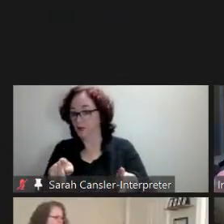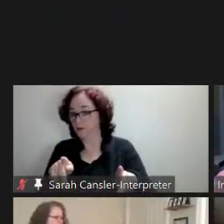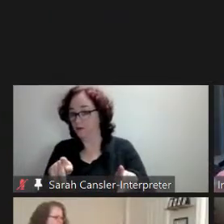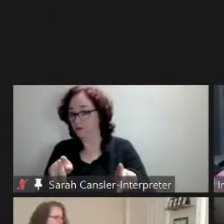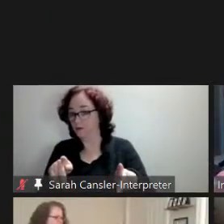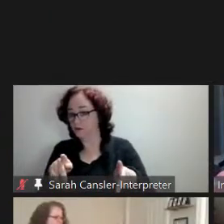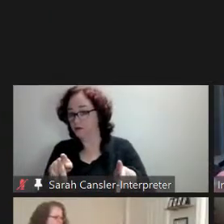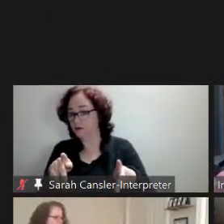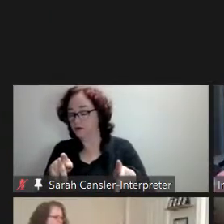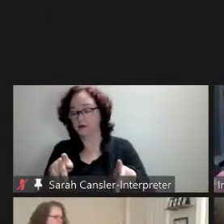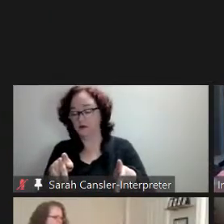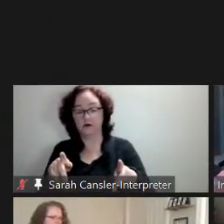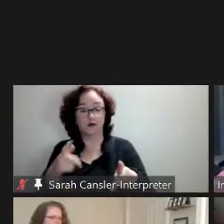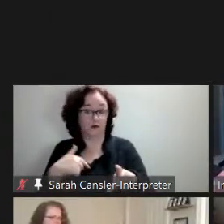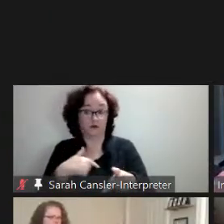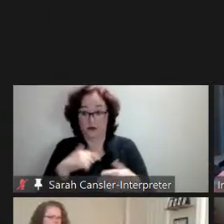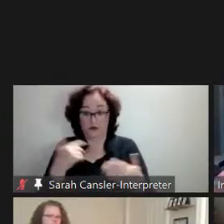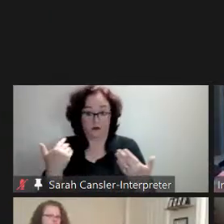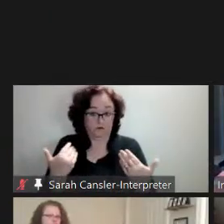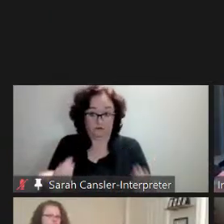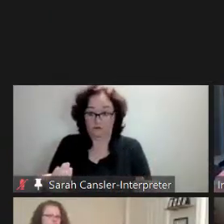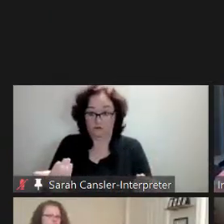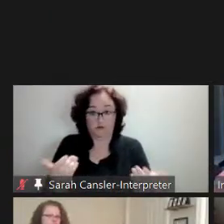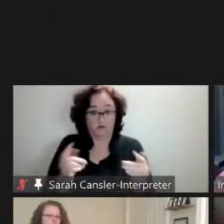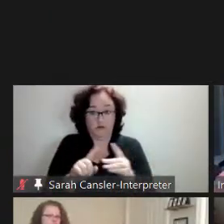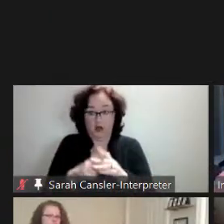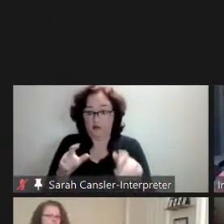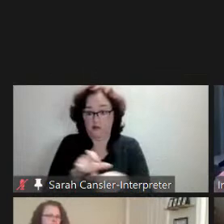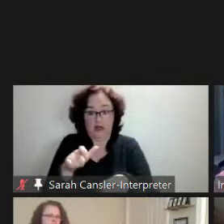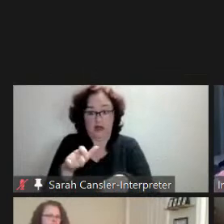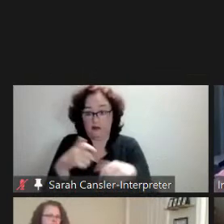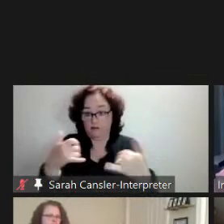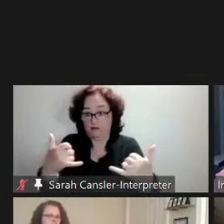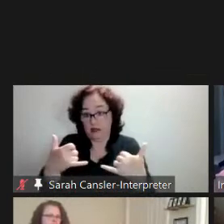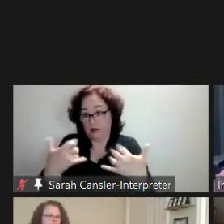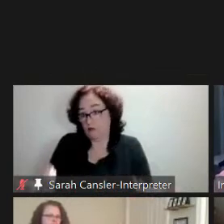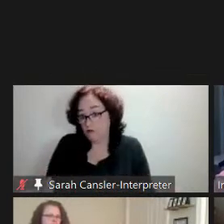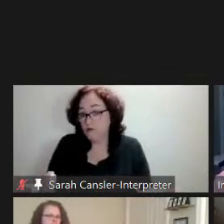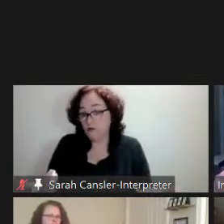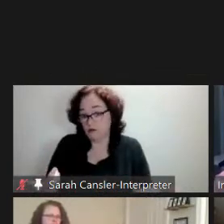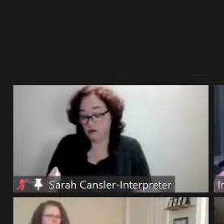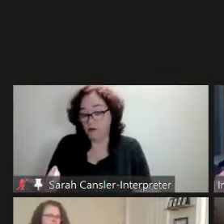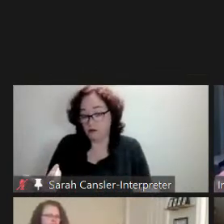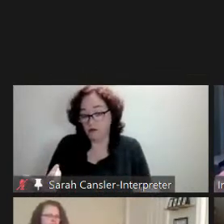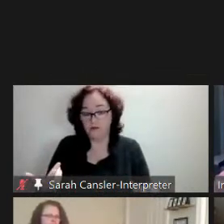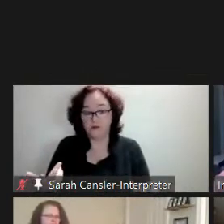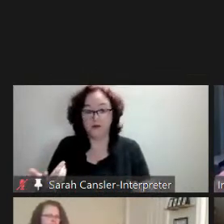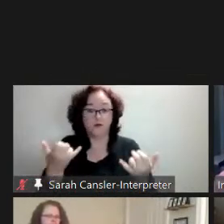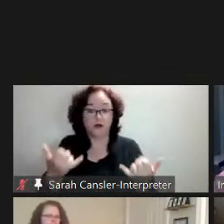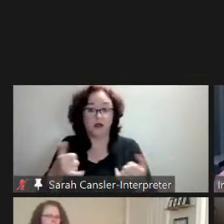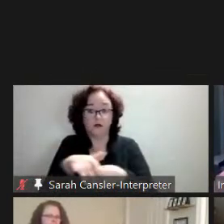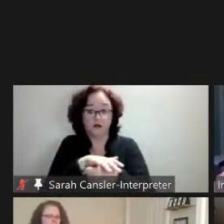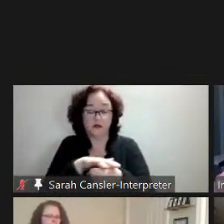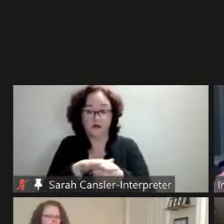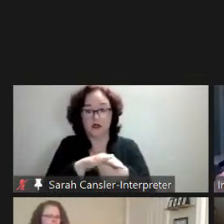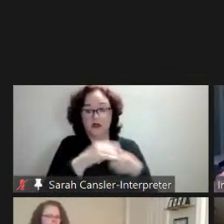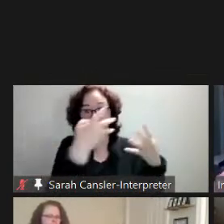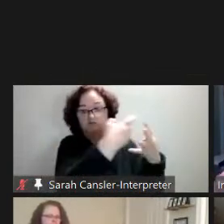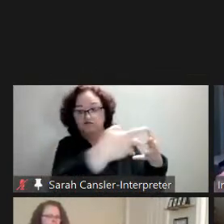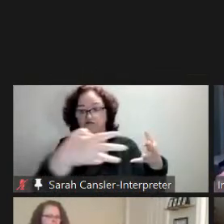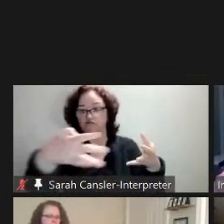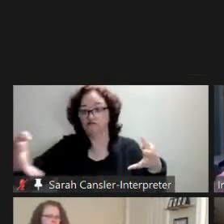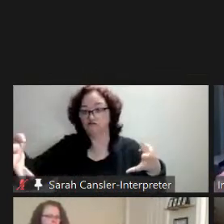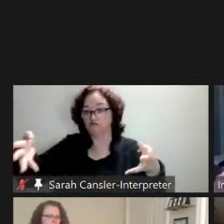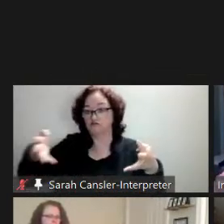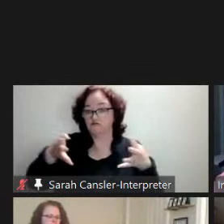receipt, we could start any day now. At the moment, the site is fenced off and ready for